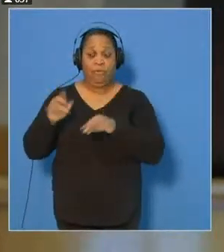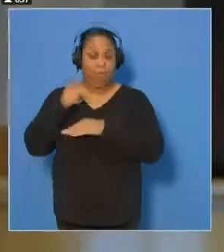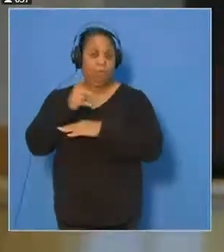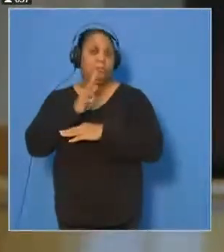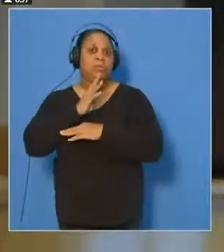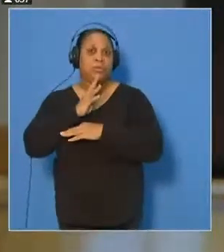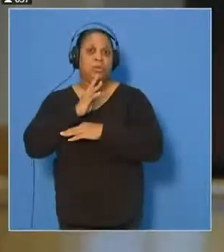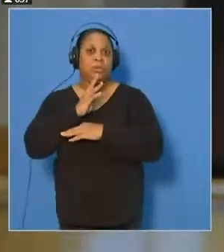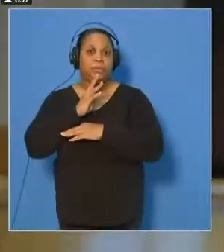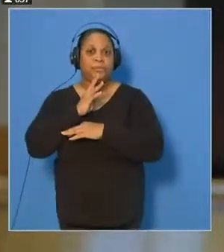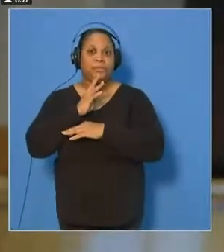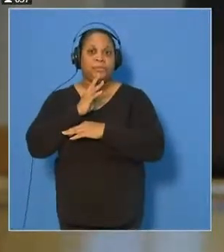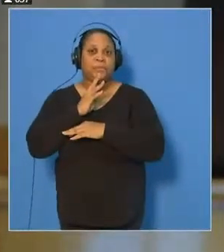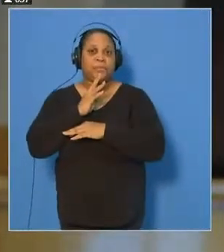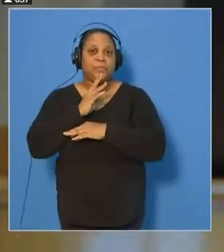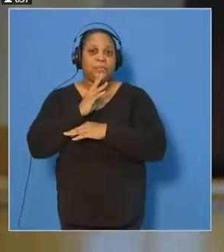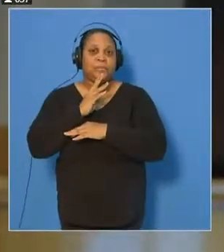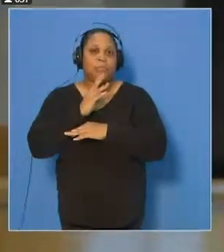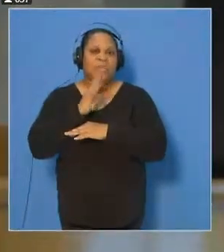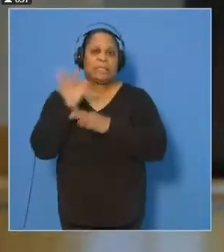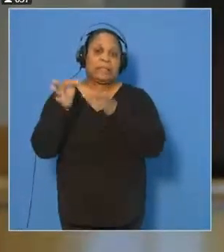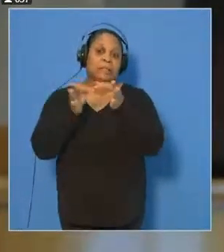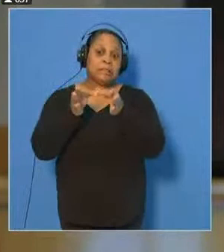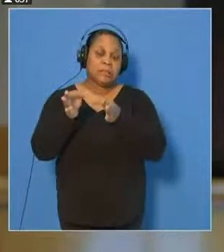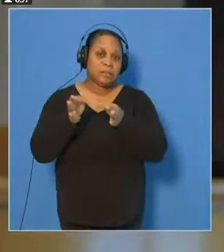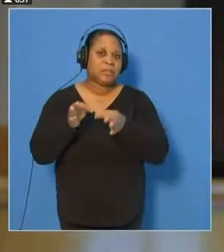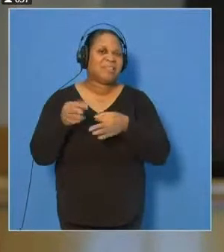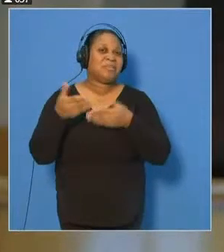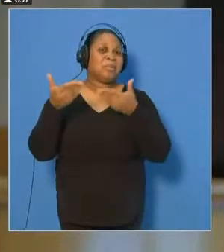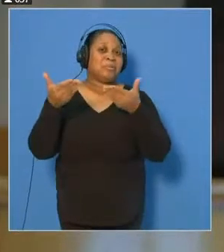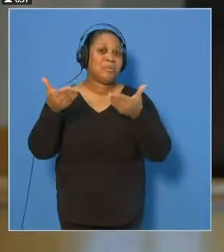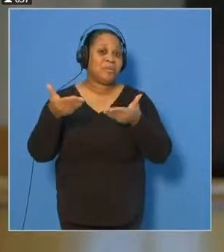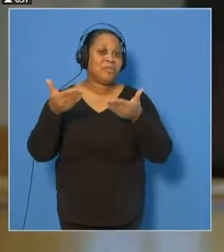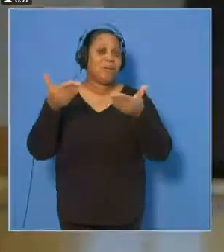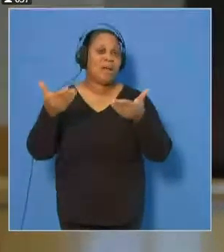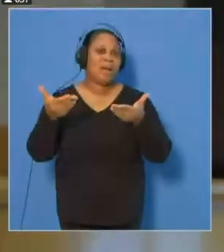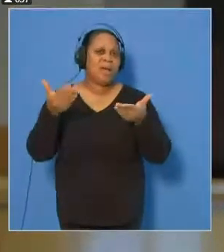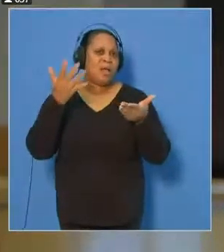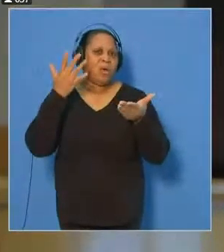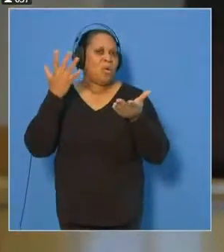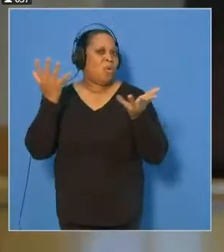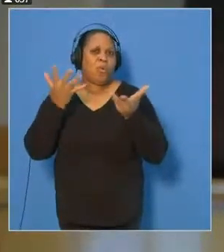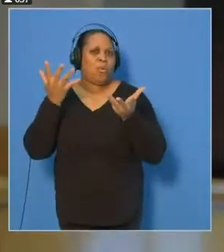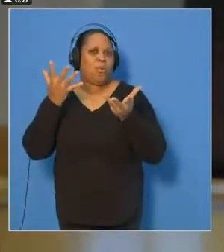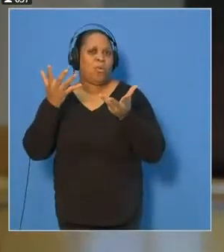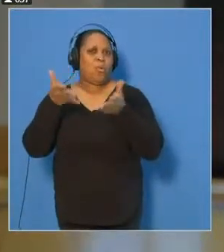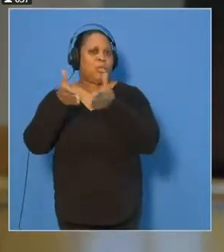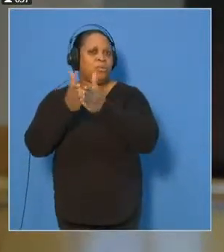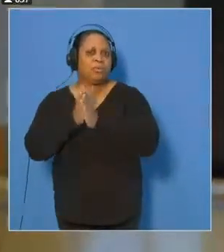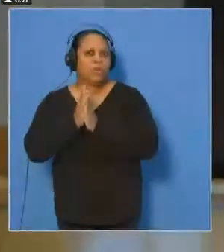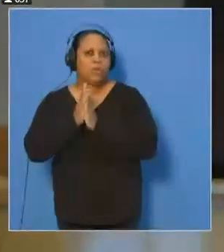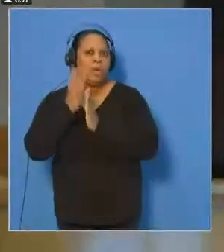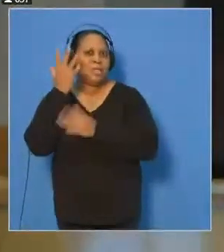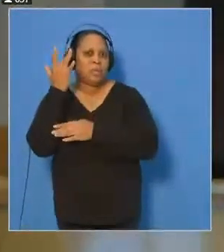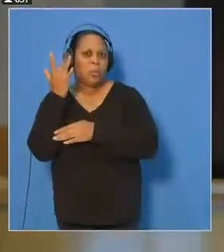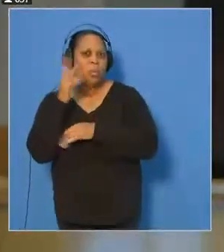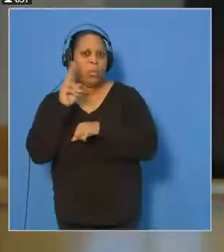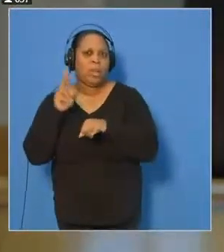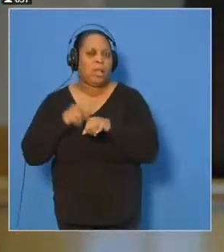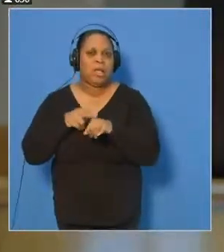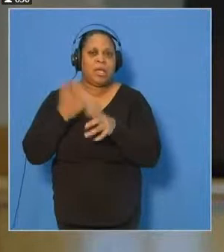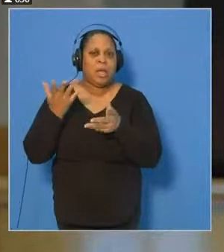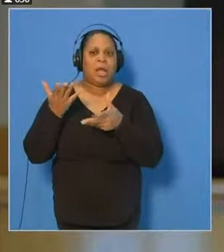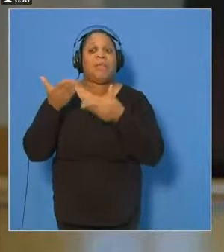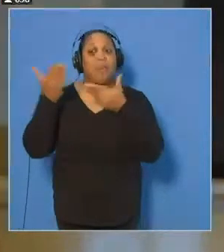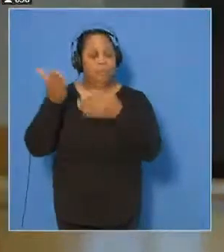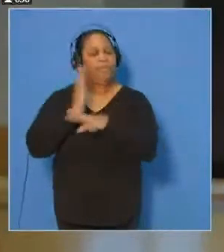of, there details have to be provided insofar as what is the request, what is the nature of the request, and effectively provide the